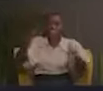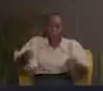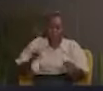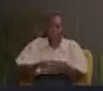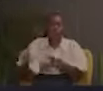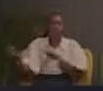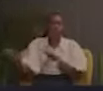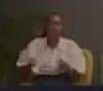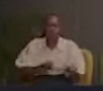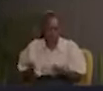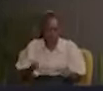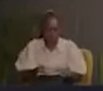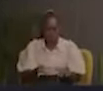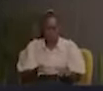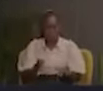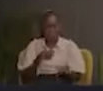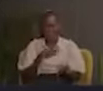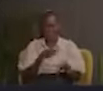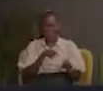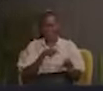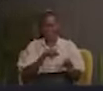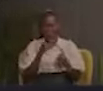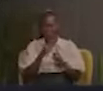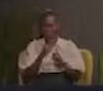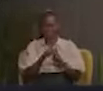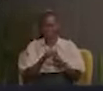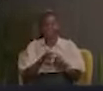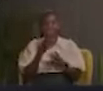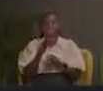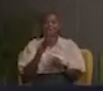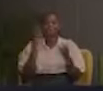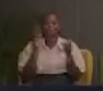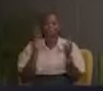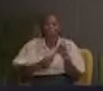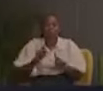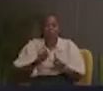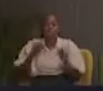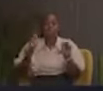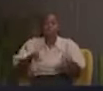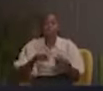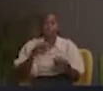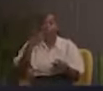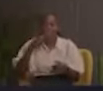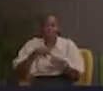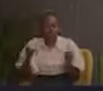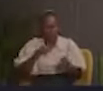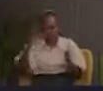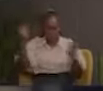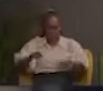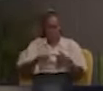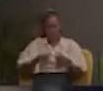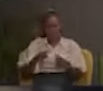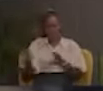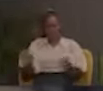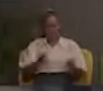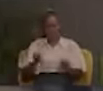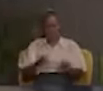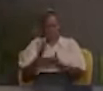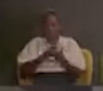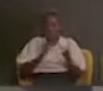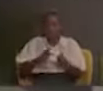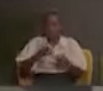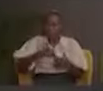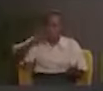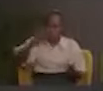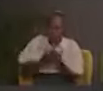I like this. Able to do. There are people who are able to say, but they are not able to do. There are people who are well-intentioned, but they are not